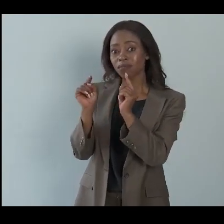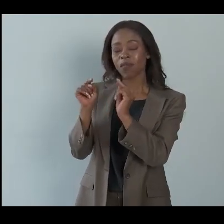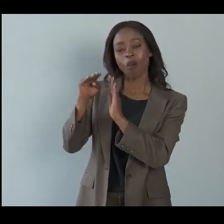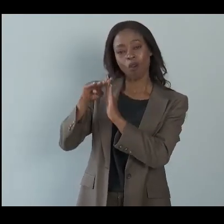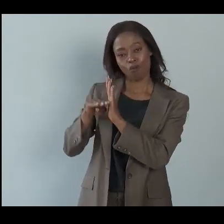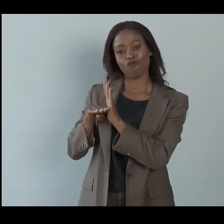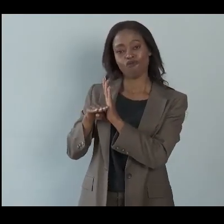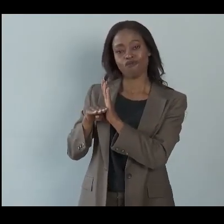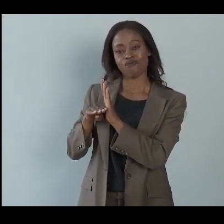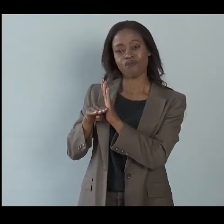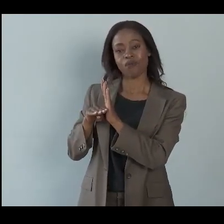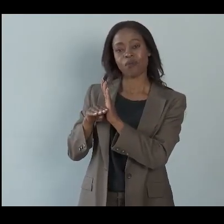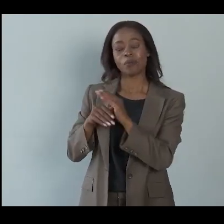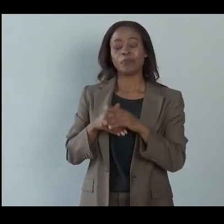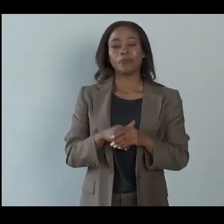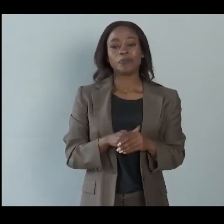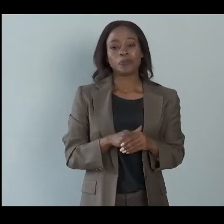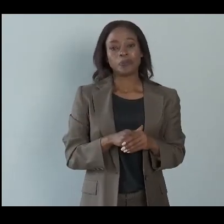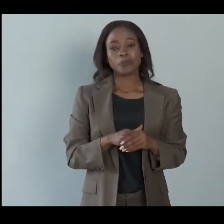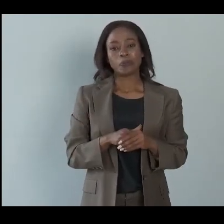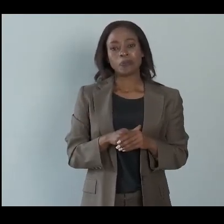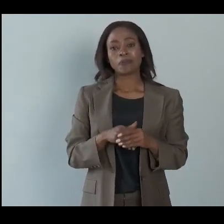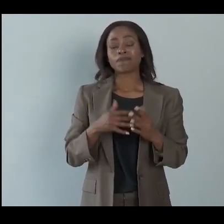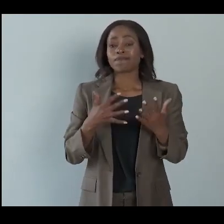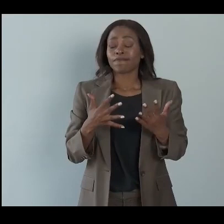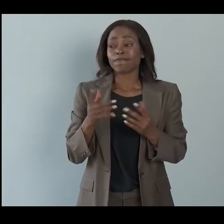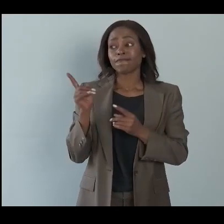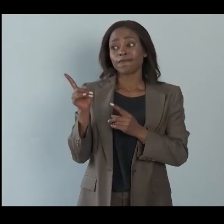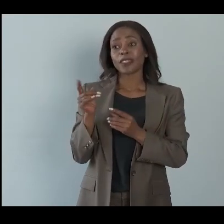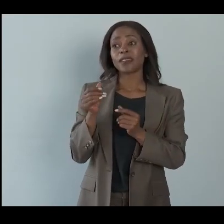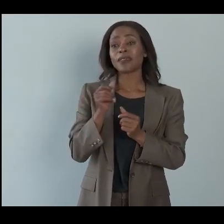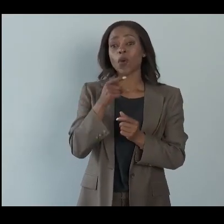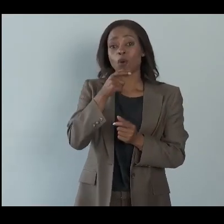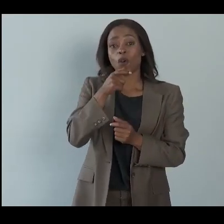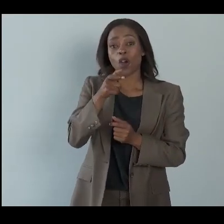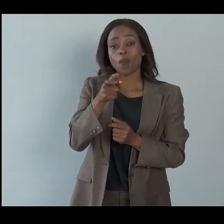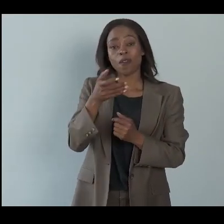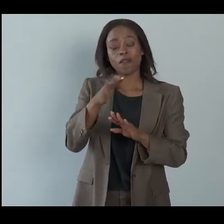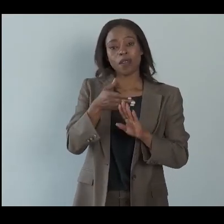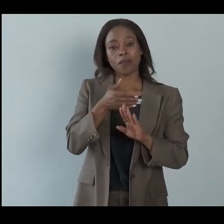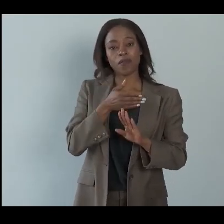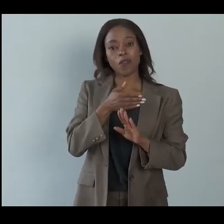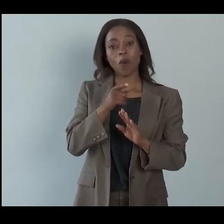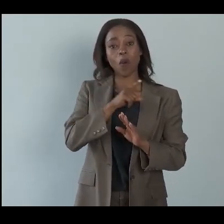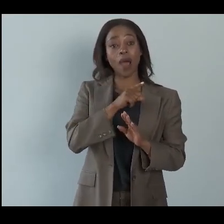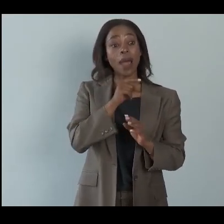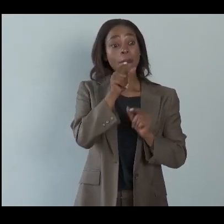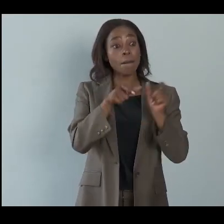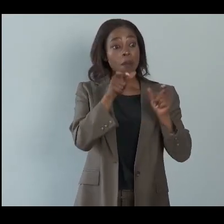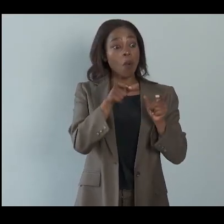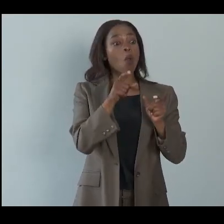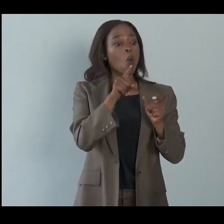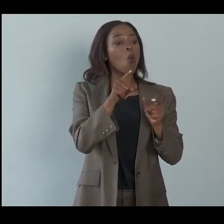level in relation to Altron Nexus. As Werner mentioned, our increased dividend payout ratio to at least 50% of HEPS